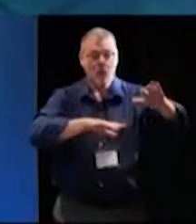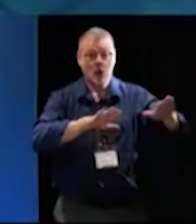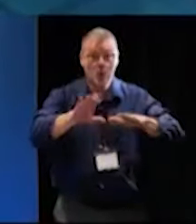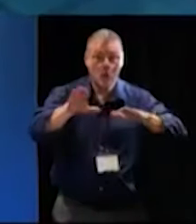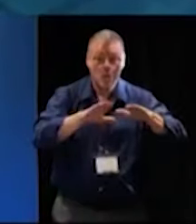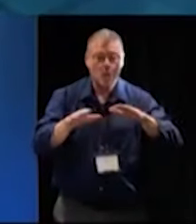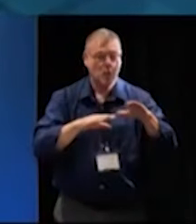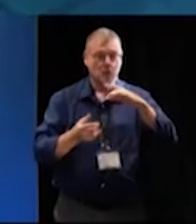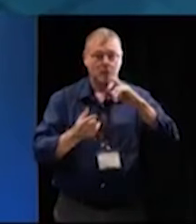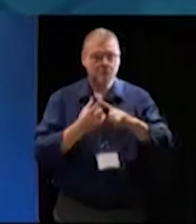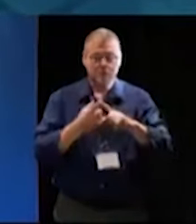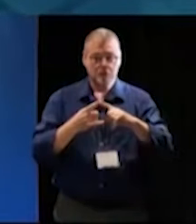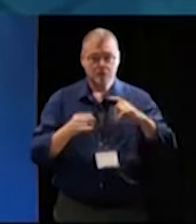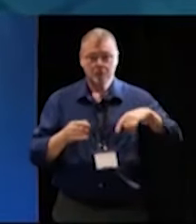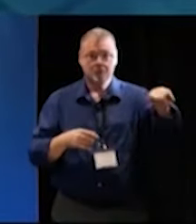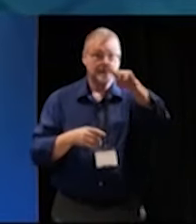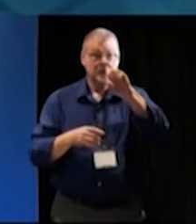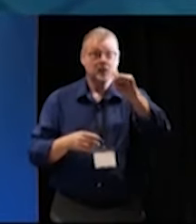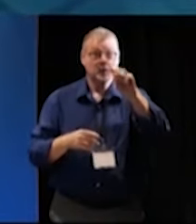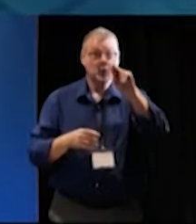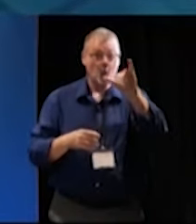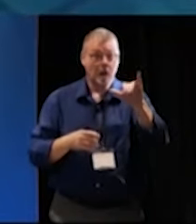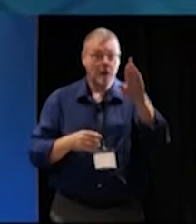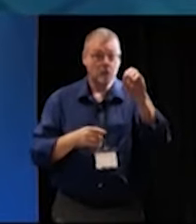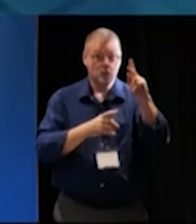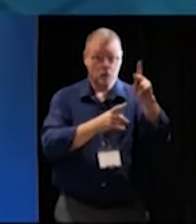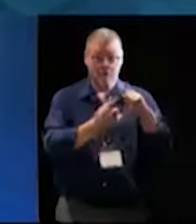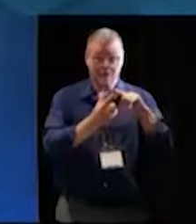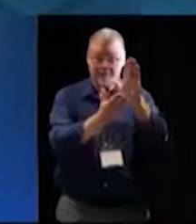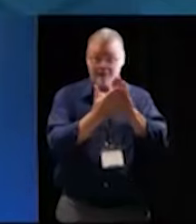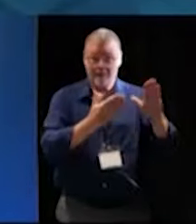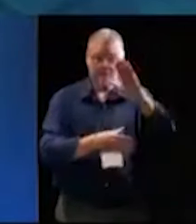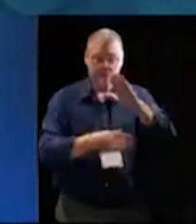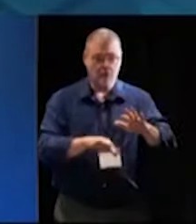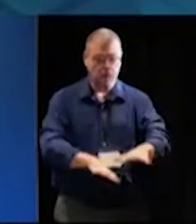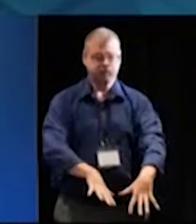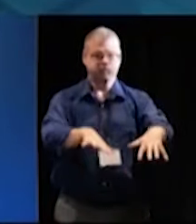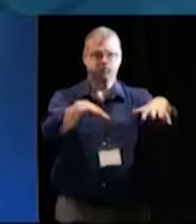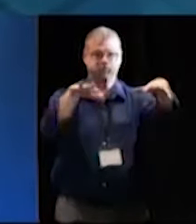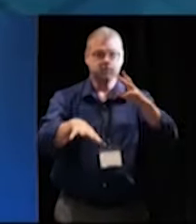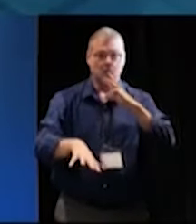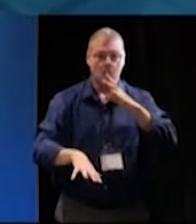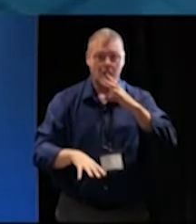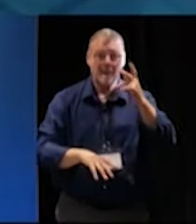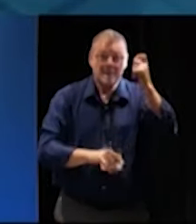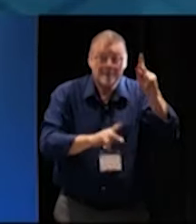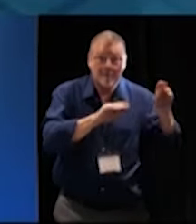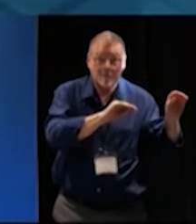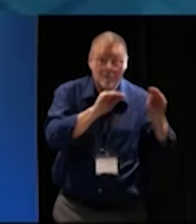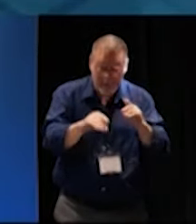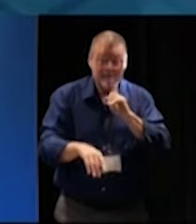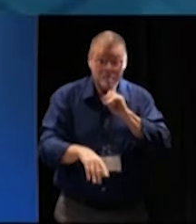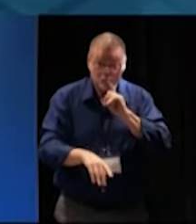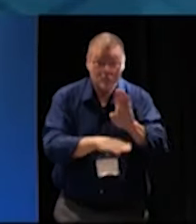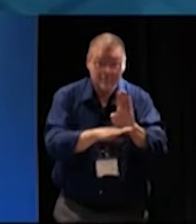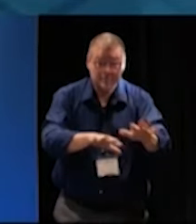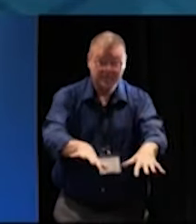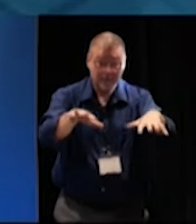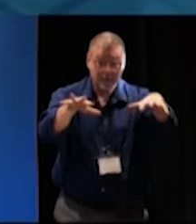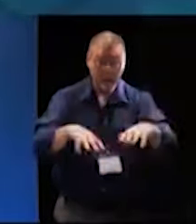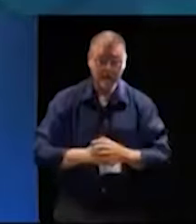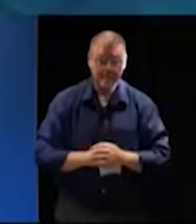you know, Stony Brook, a dorm just a couple weeks ago, flooded out. Students are supposed to be moving in. Absolutely flooded. That wasn't